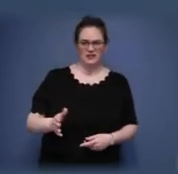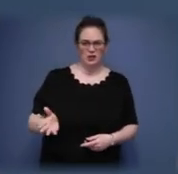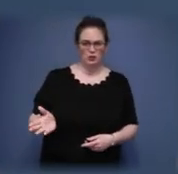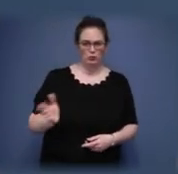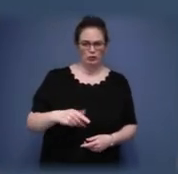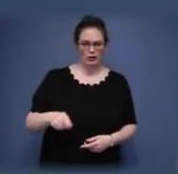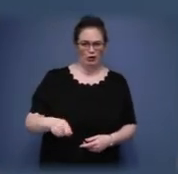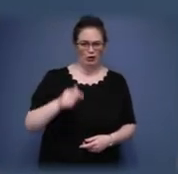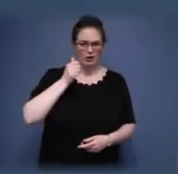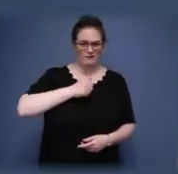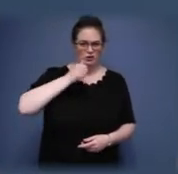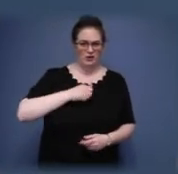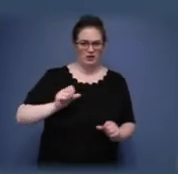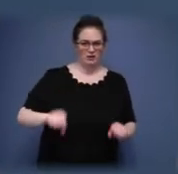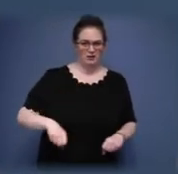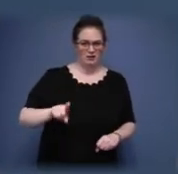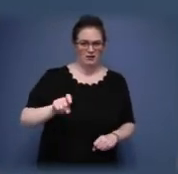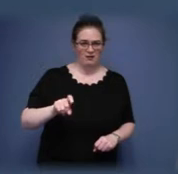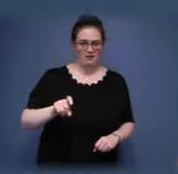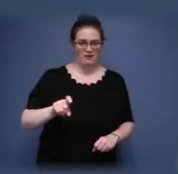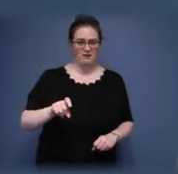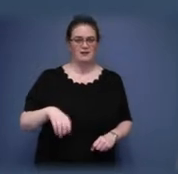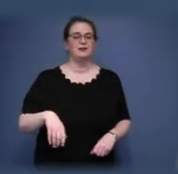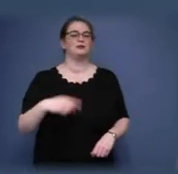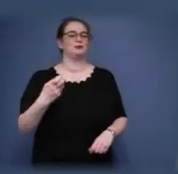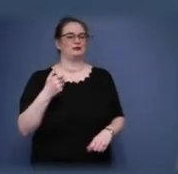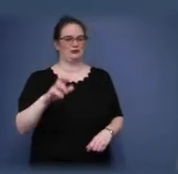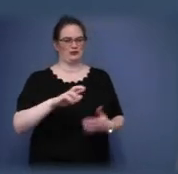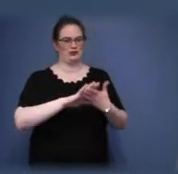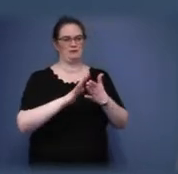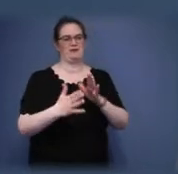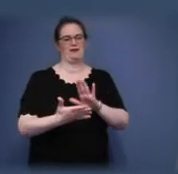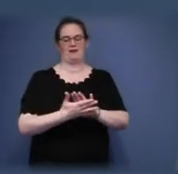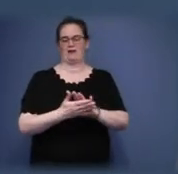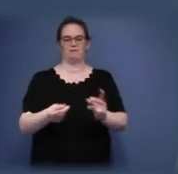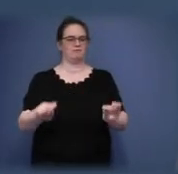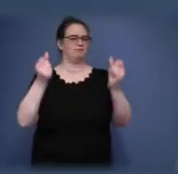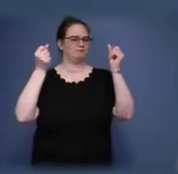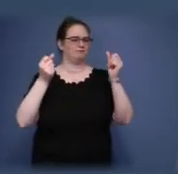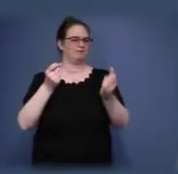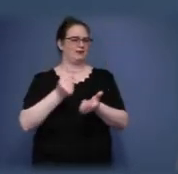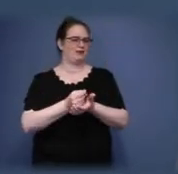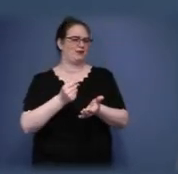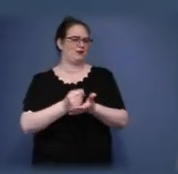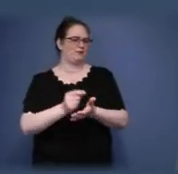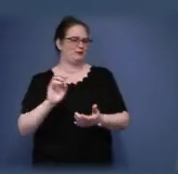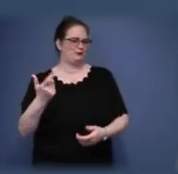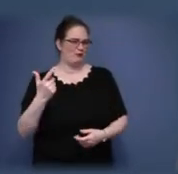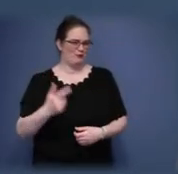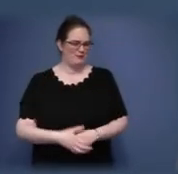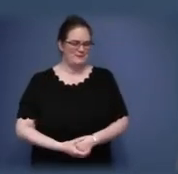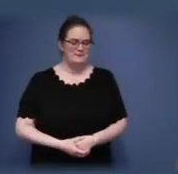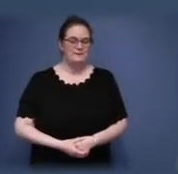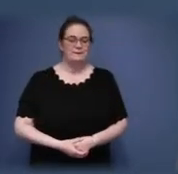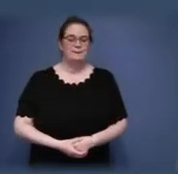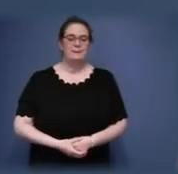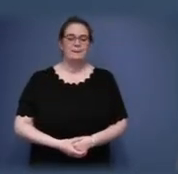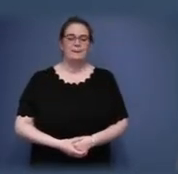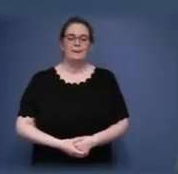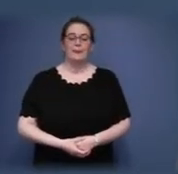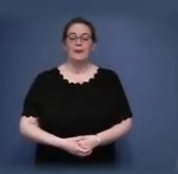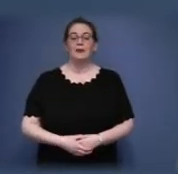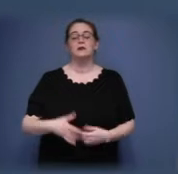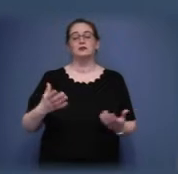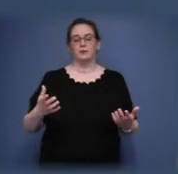come to work every day? And so Ginger became instantly a therapy animal. And she would,